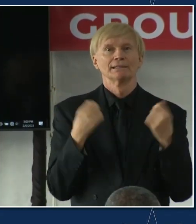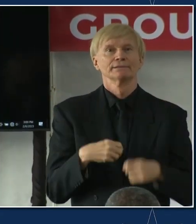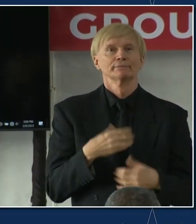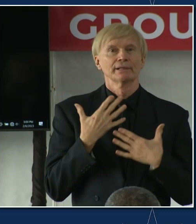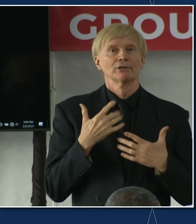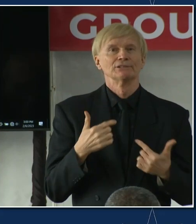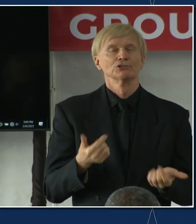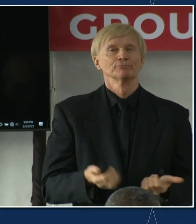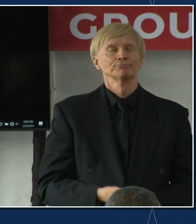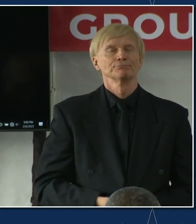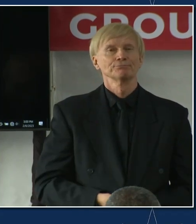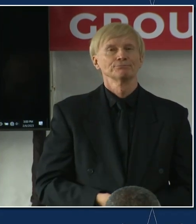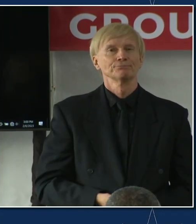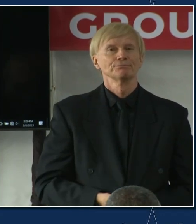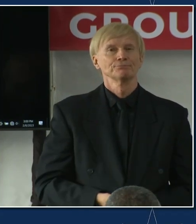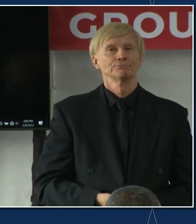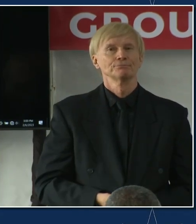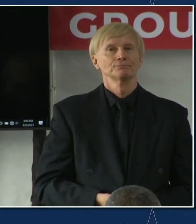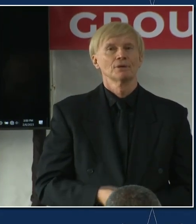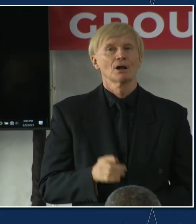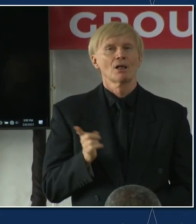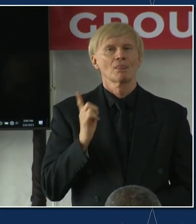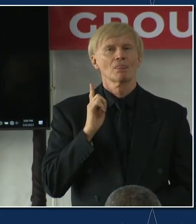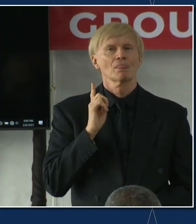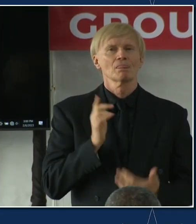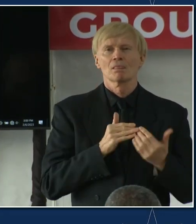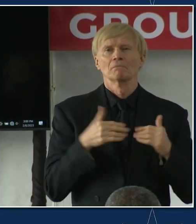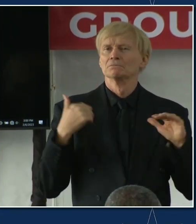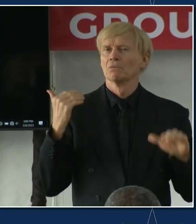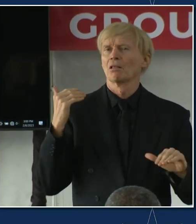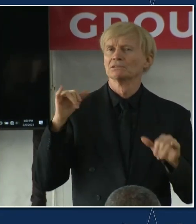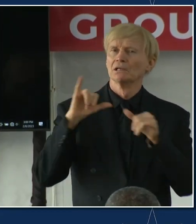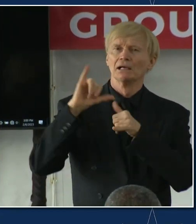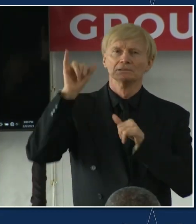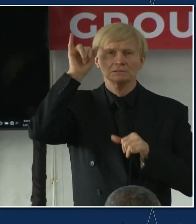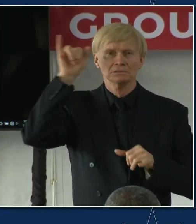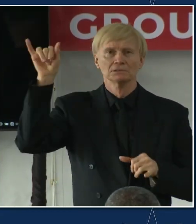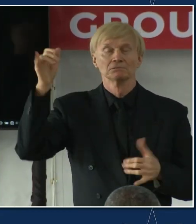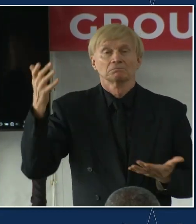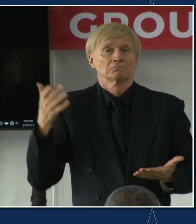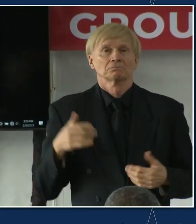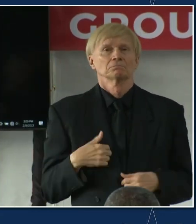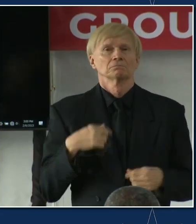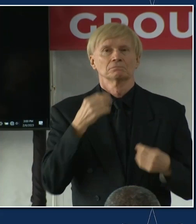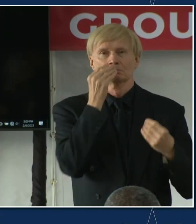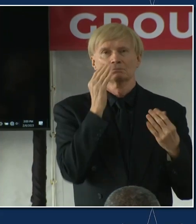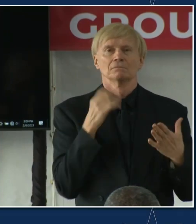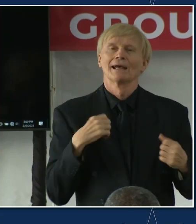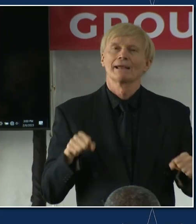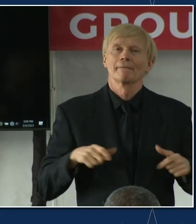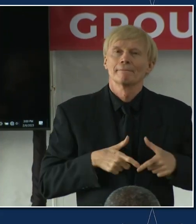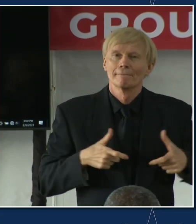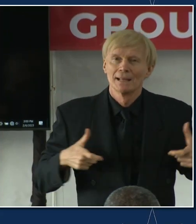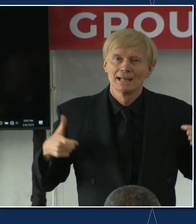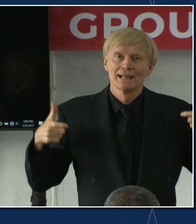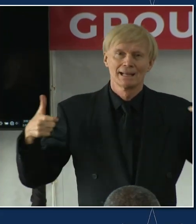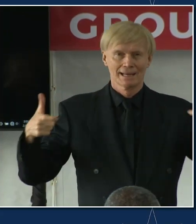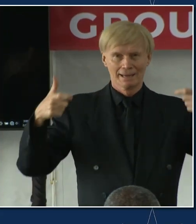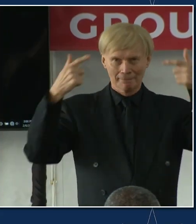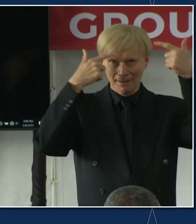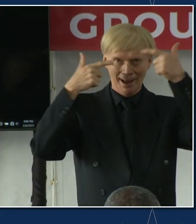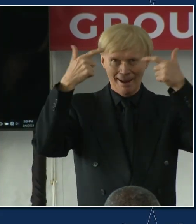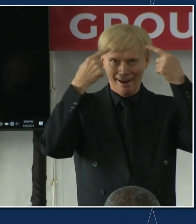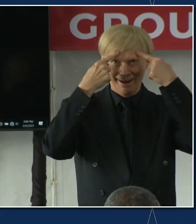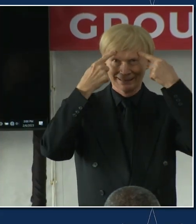inspiration. That though I was smaller in stature, I could be as big as my mind allowed me to